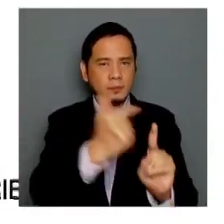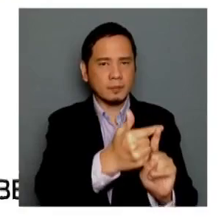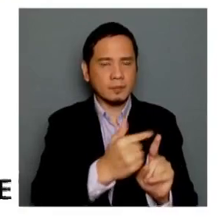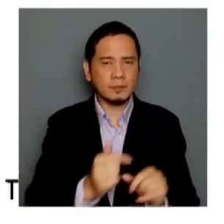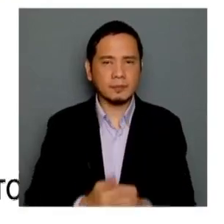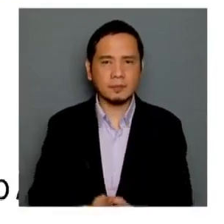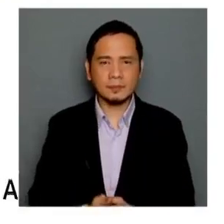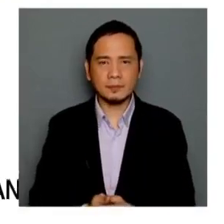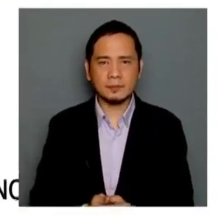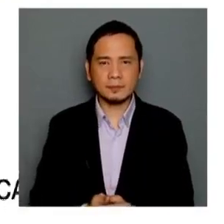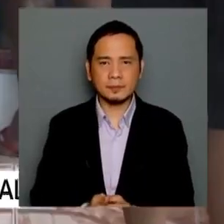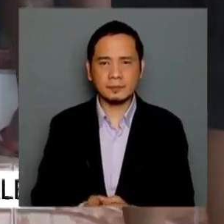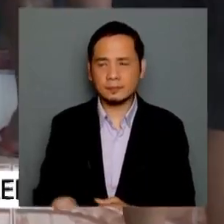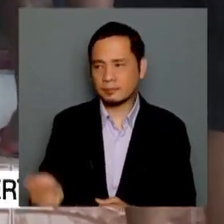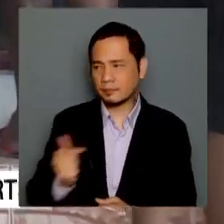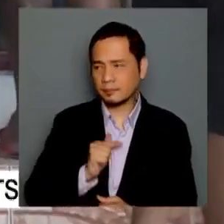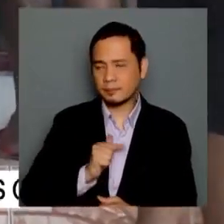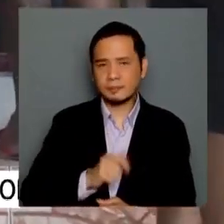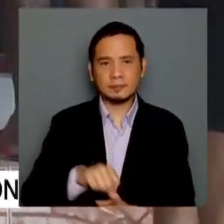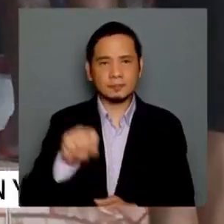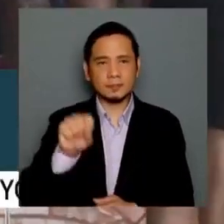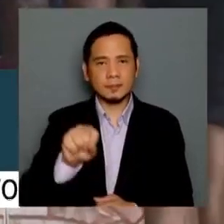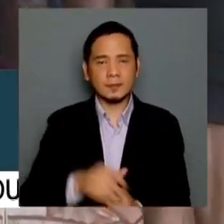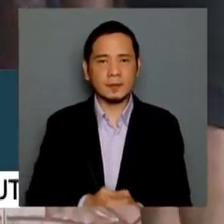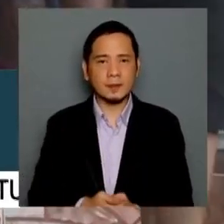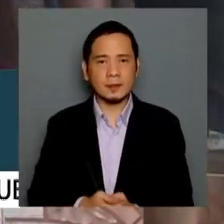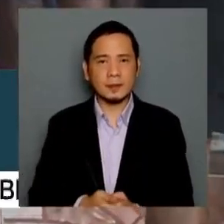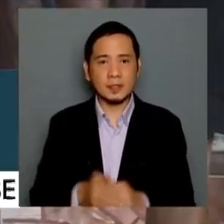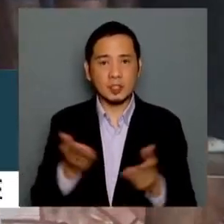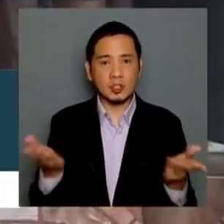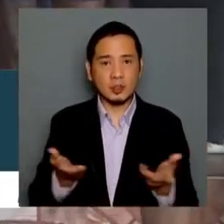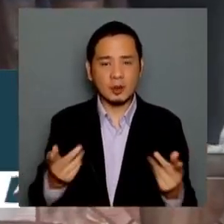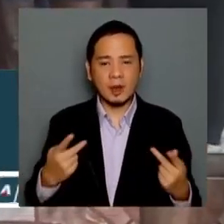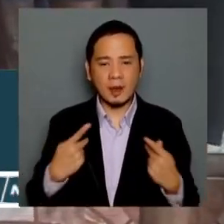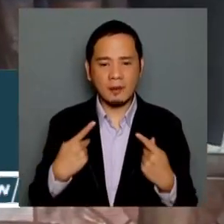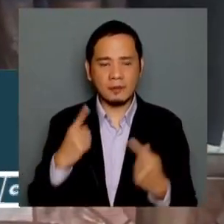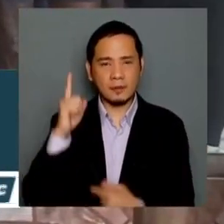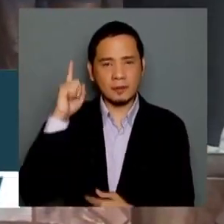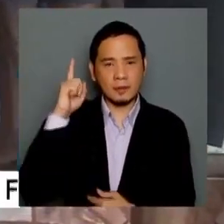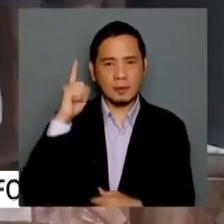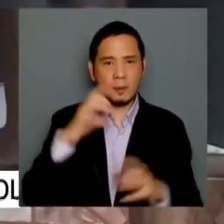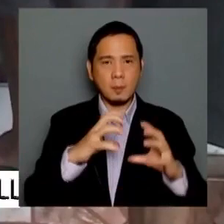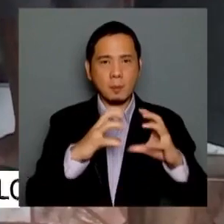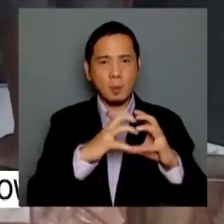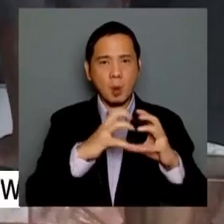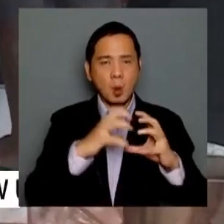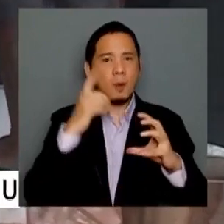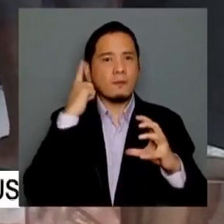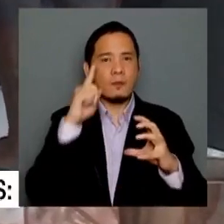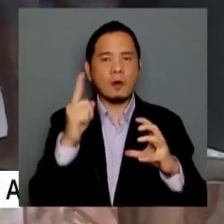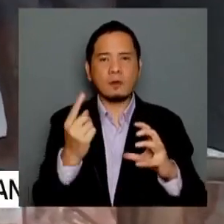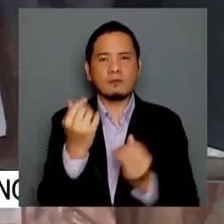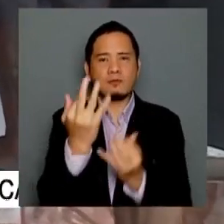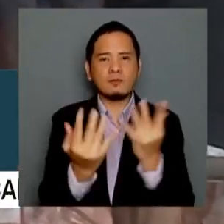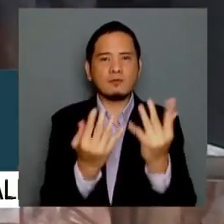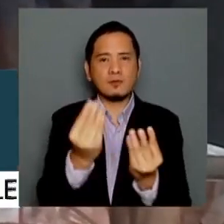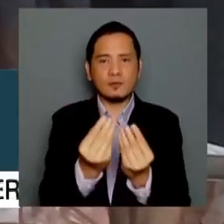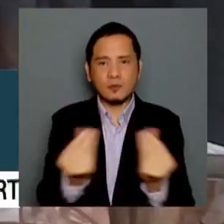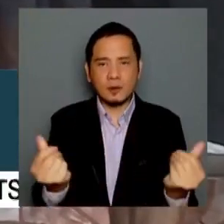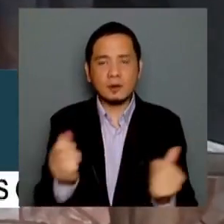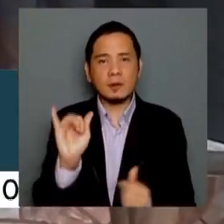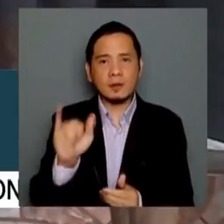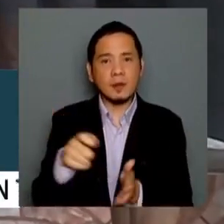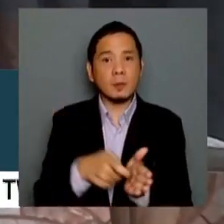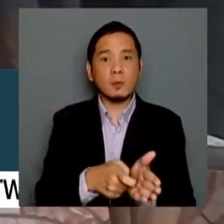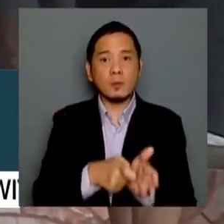Casey, I have with me here a fire extinguisher ball. This is one of the requirements of the Bureau of Fire Protection and the inspection teams in